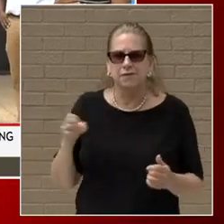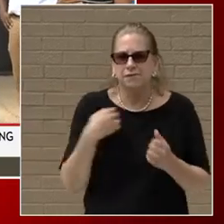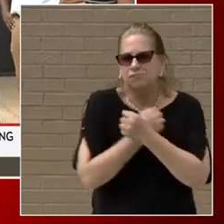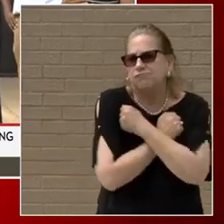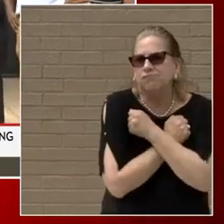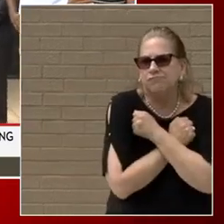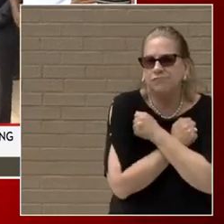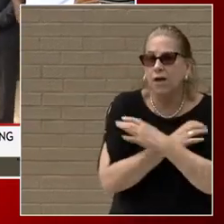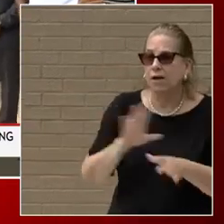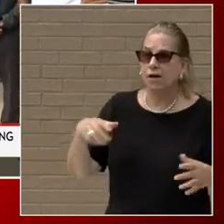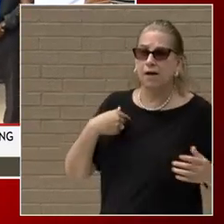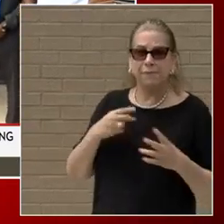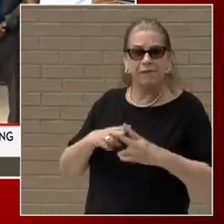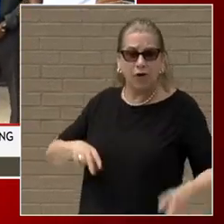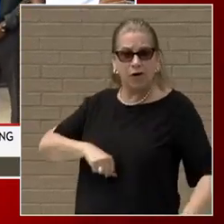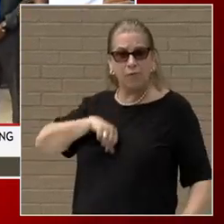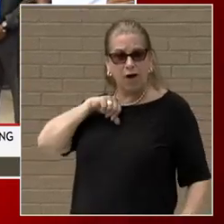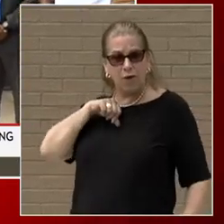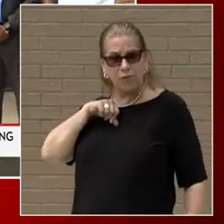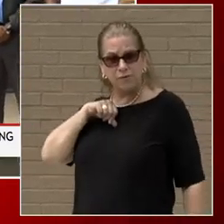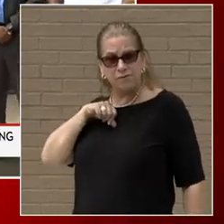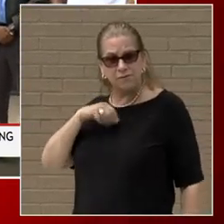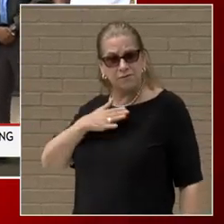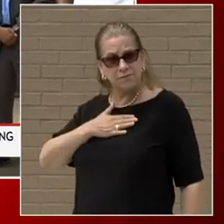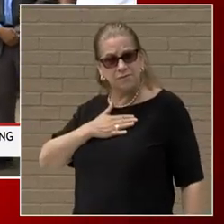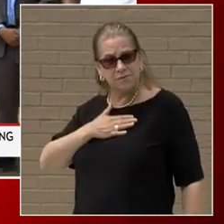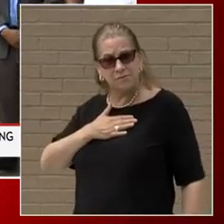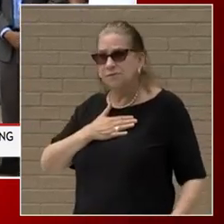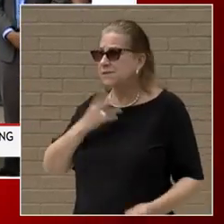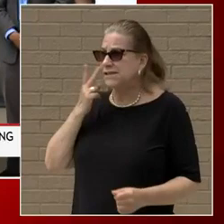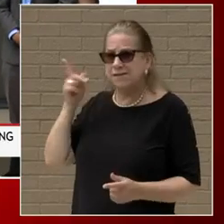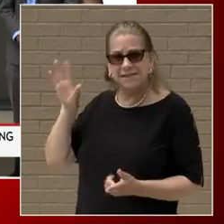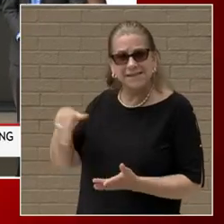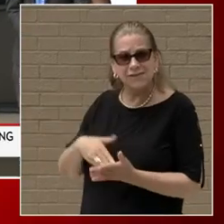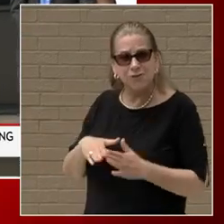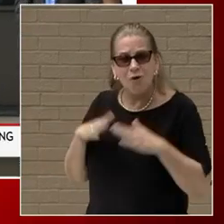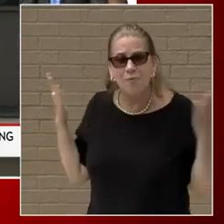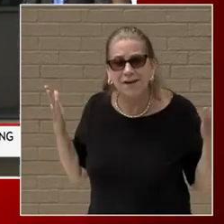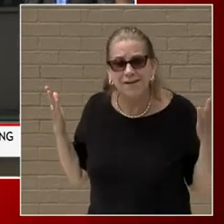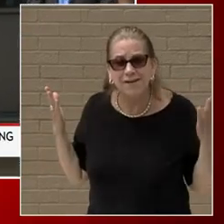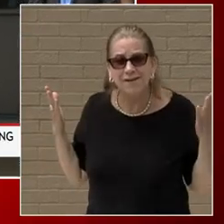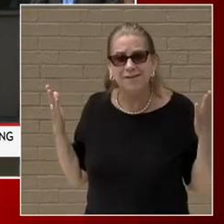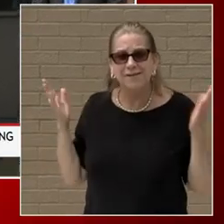very proud right now with the center being opened up. And